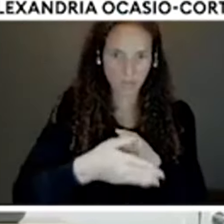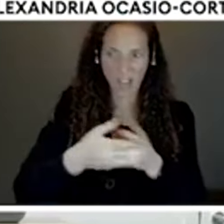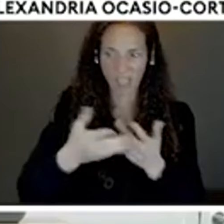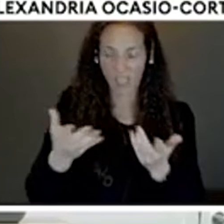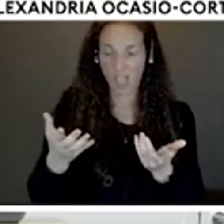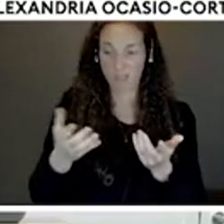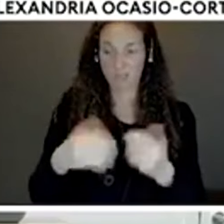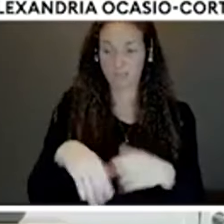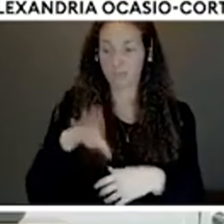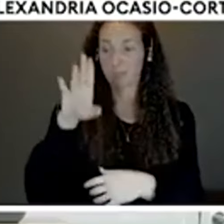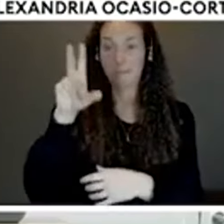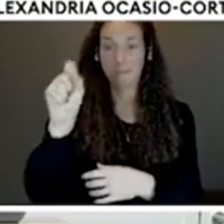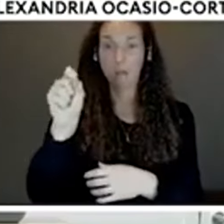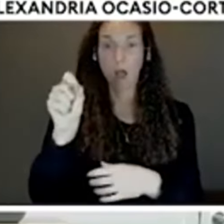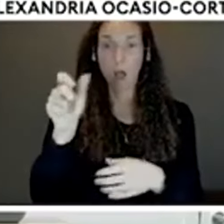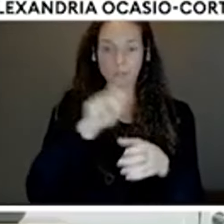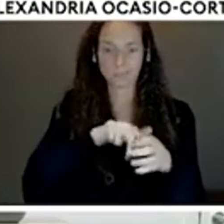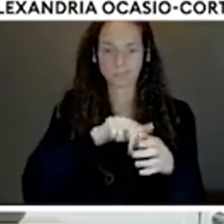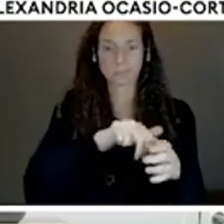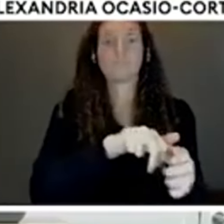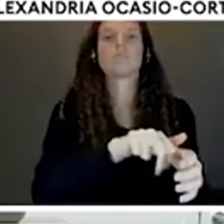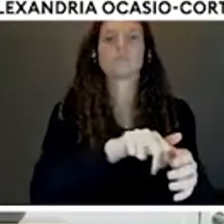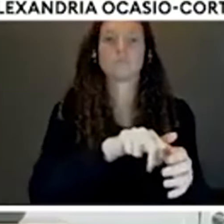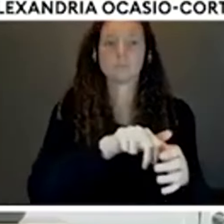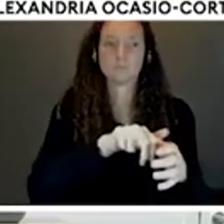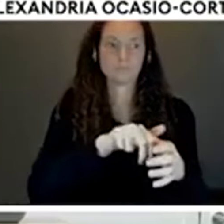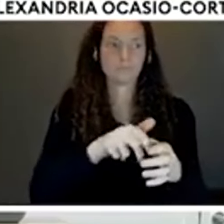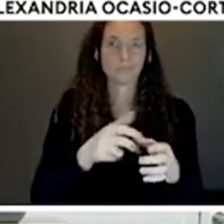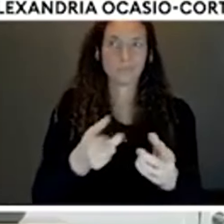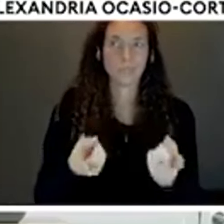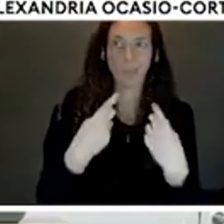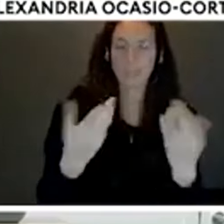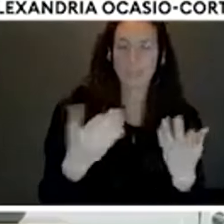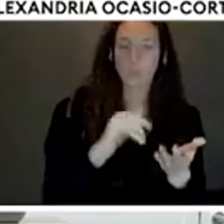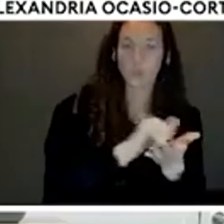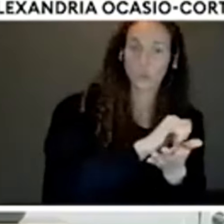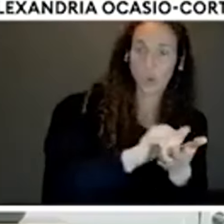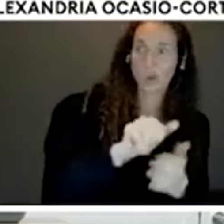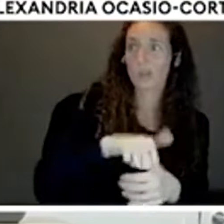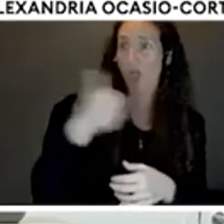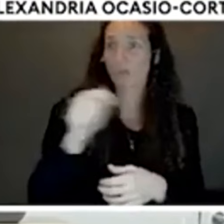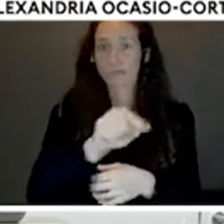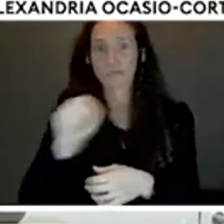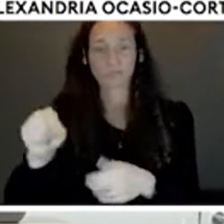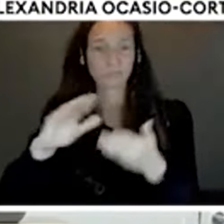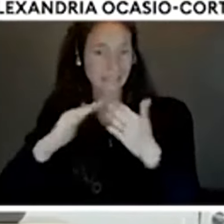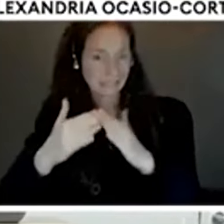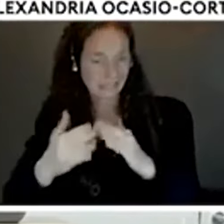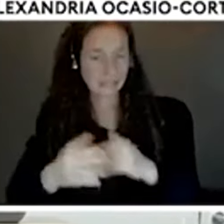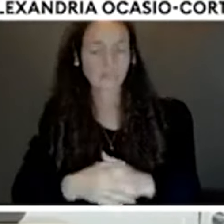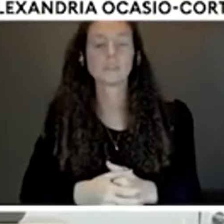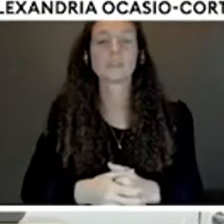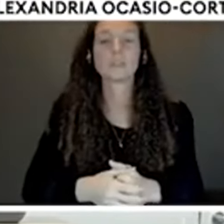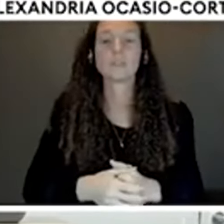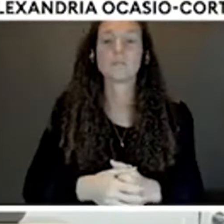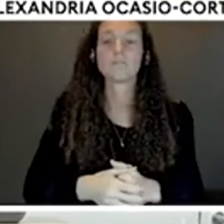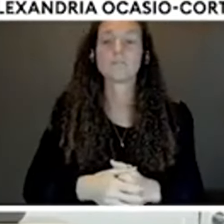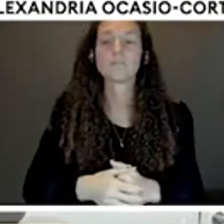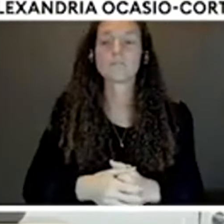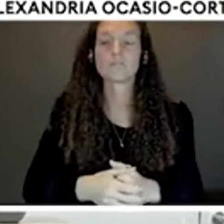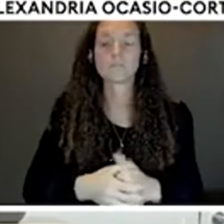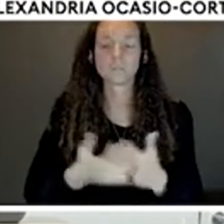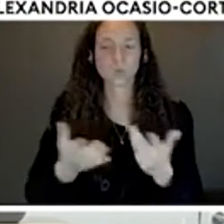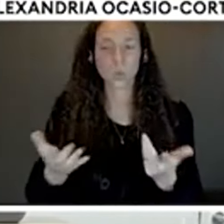States. What is being done to screen the people that are coming across that